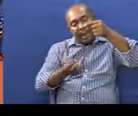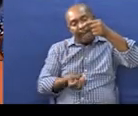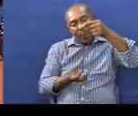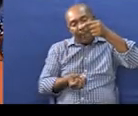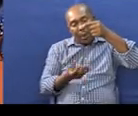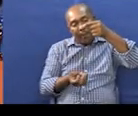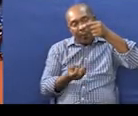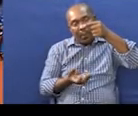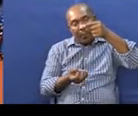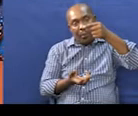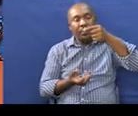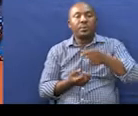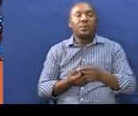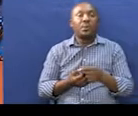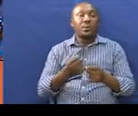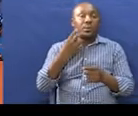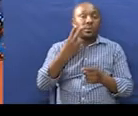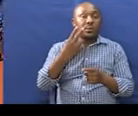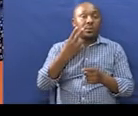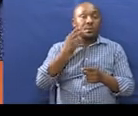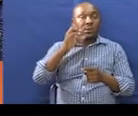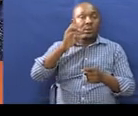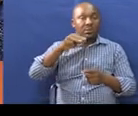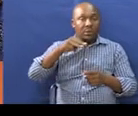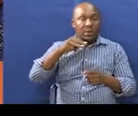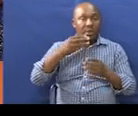2 centimeter cubed of food sample,